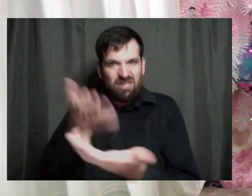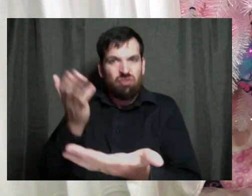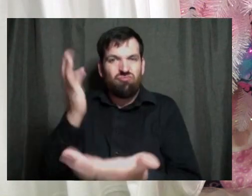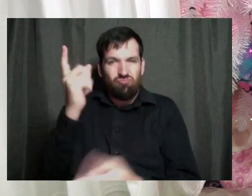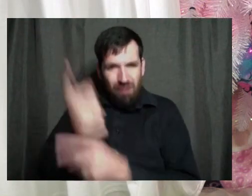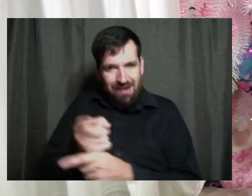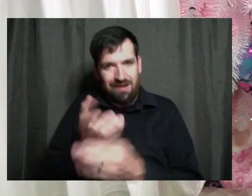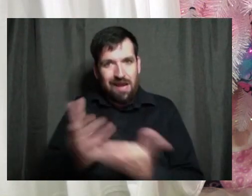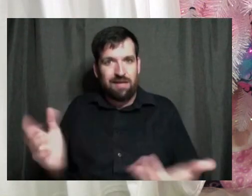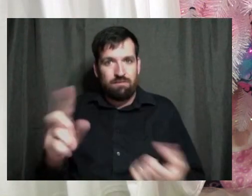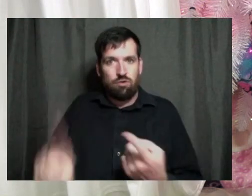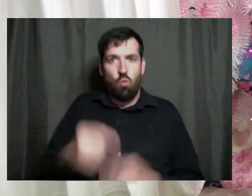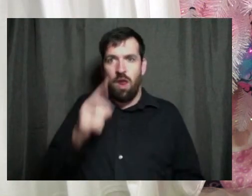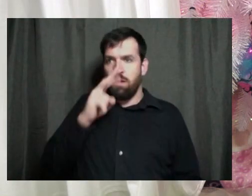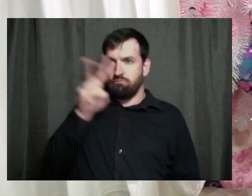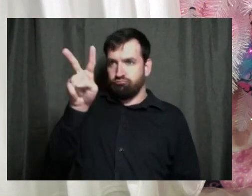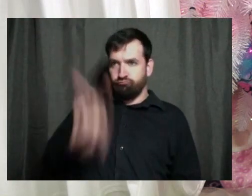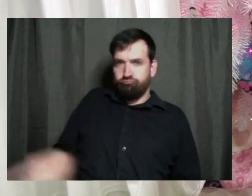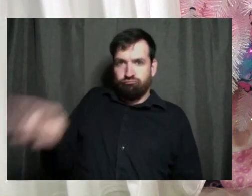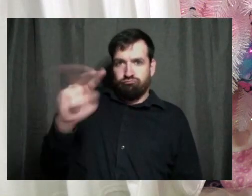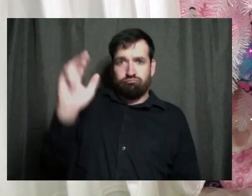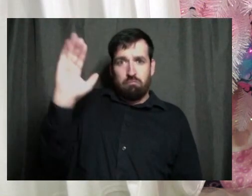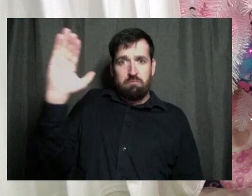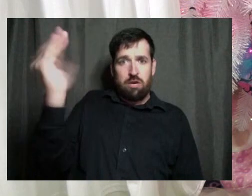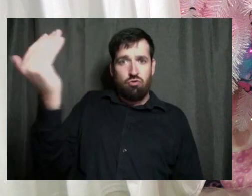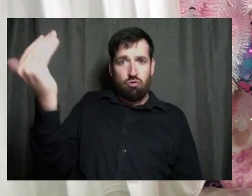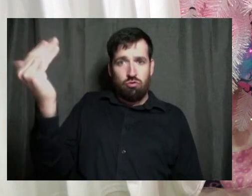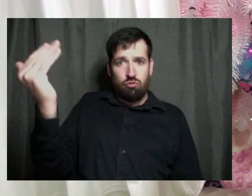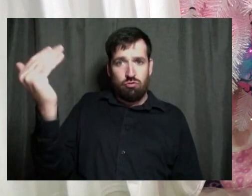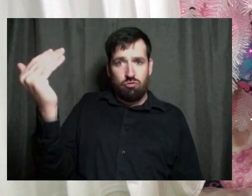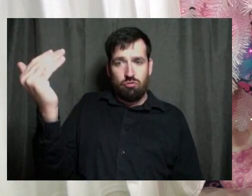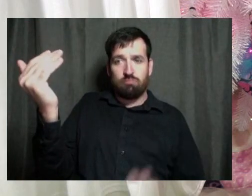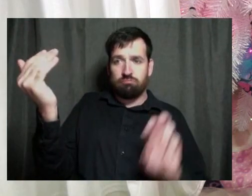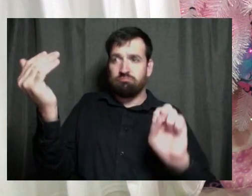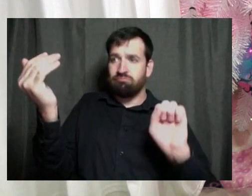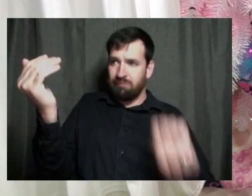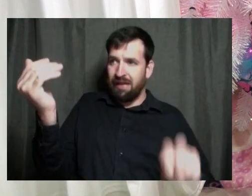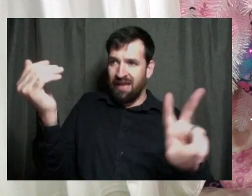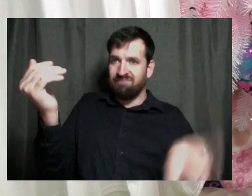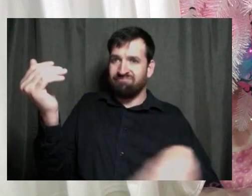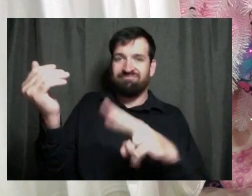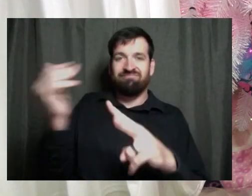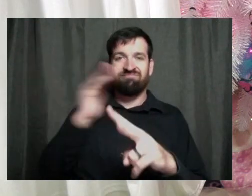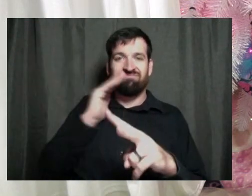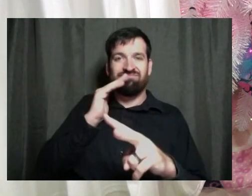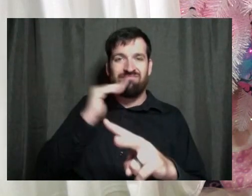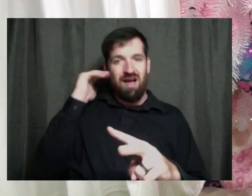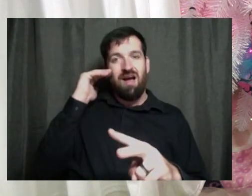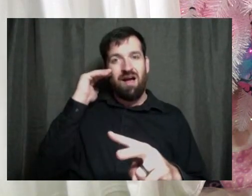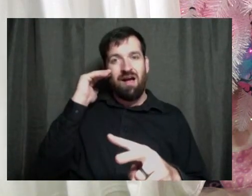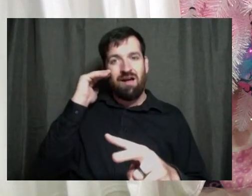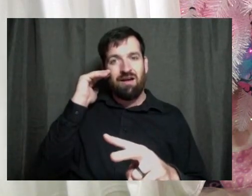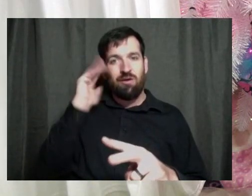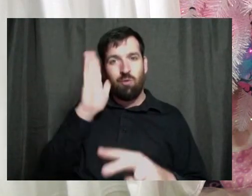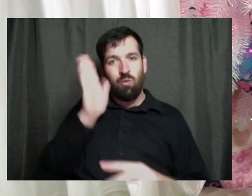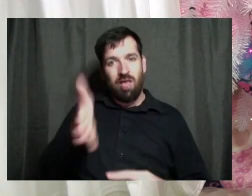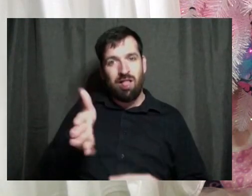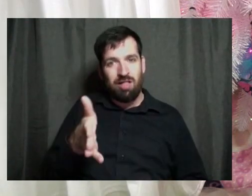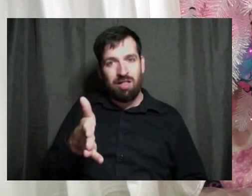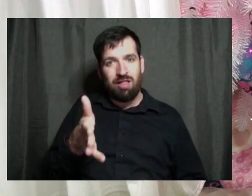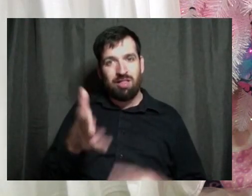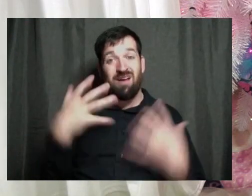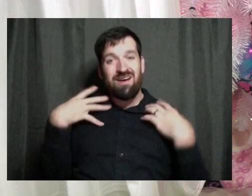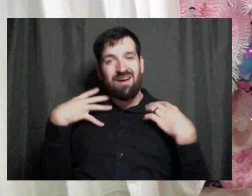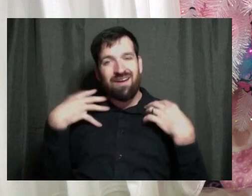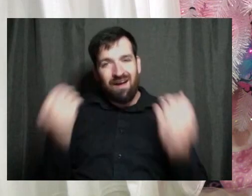she looks at her silhouette in the mirror, she can turn and a smile will radiate on her face as confidence. And that's what